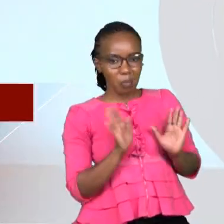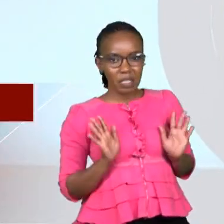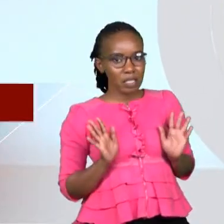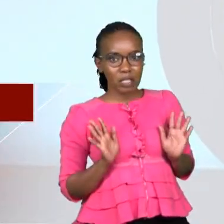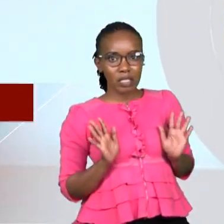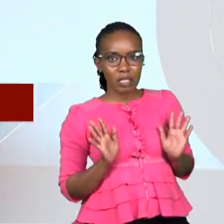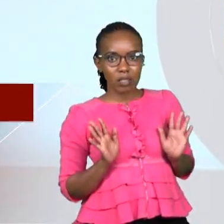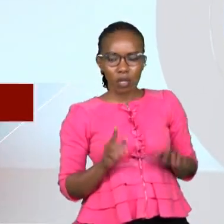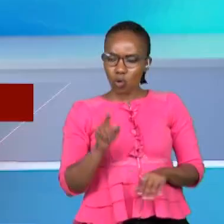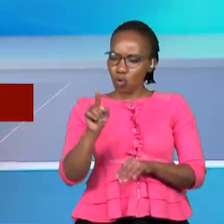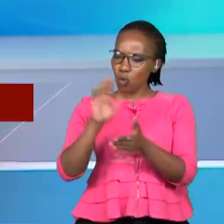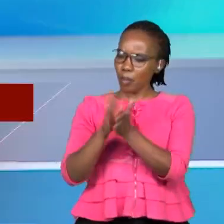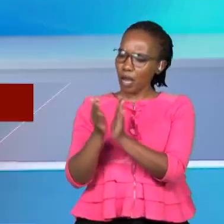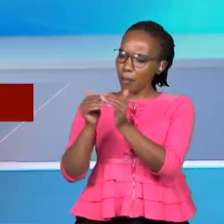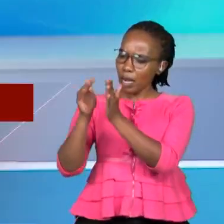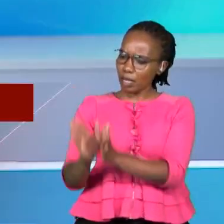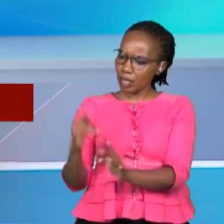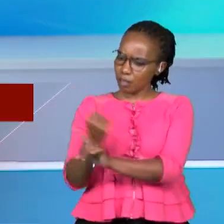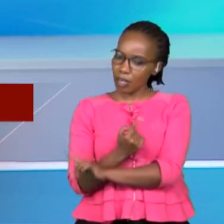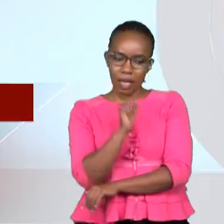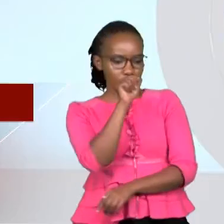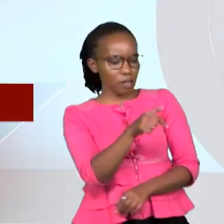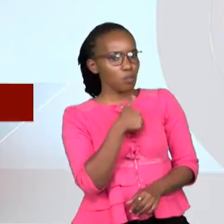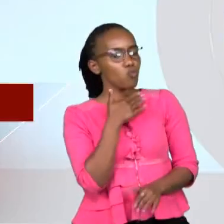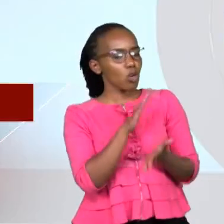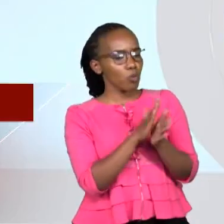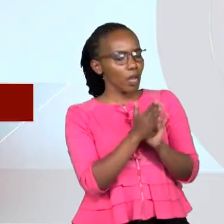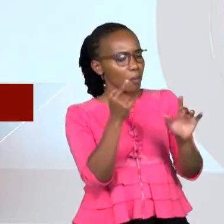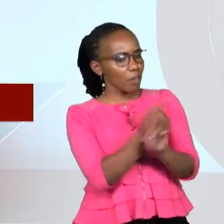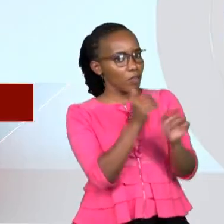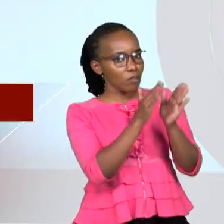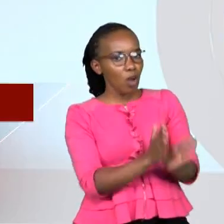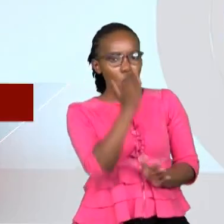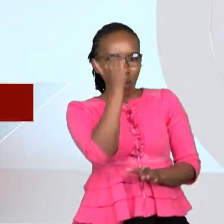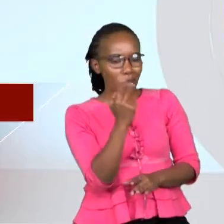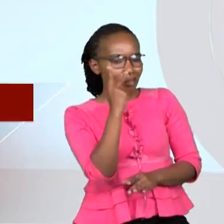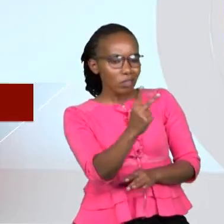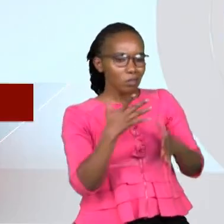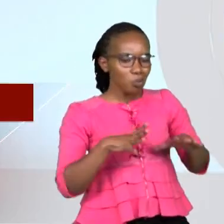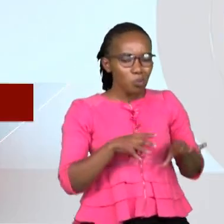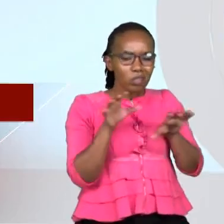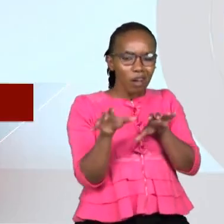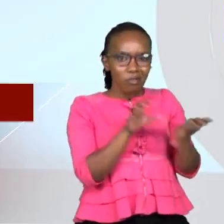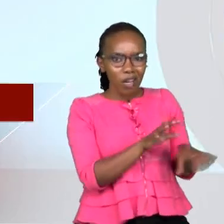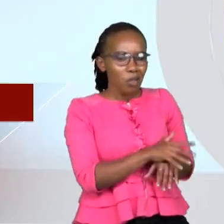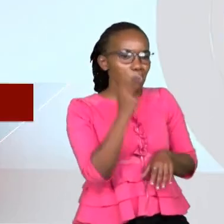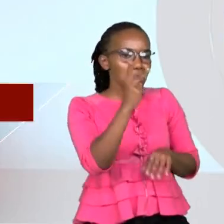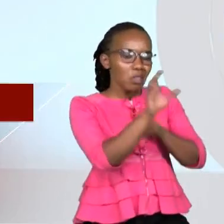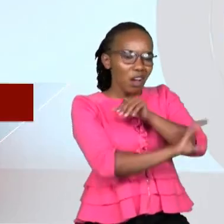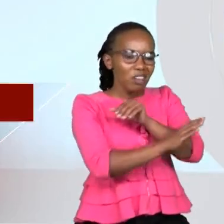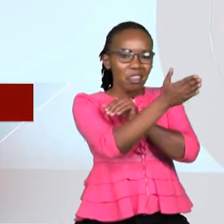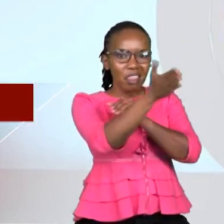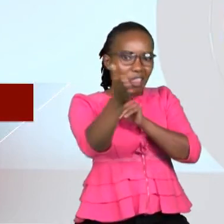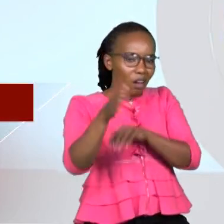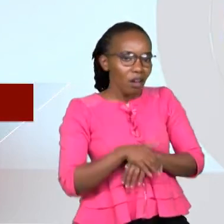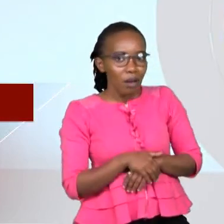So you'll be a different leader. That's what I want to be. It's very painful sometimes watching people suffer. You know, you go to some parts of the country, people can't